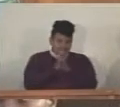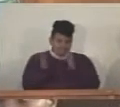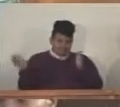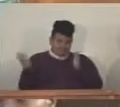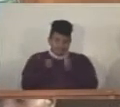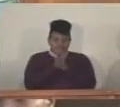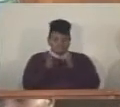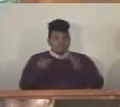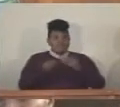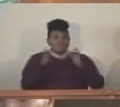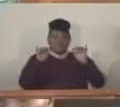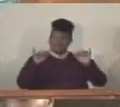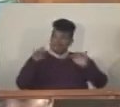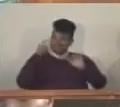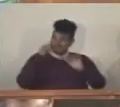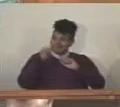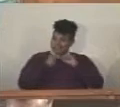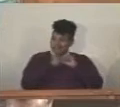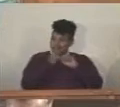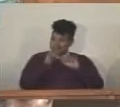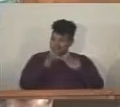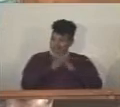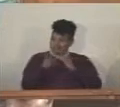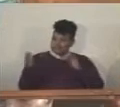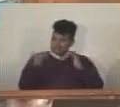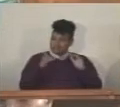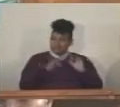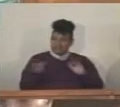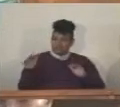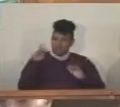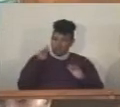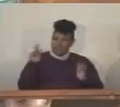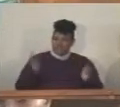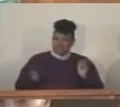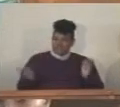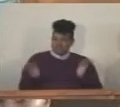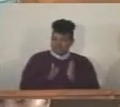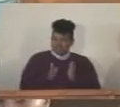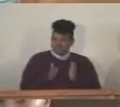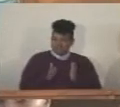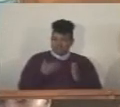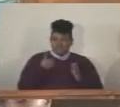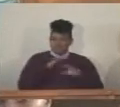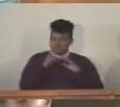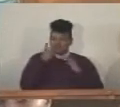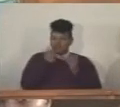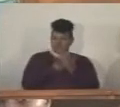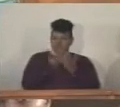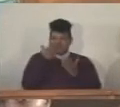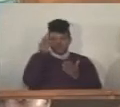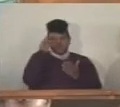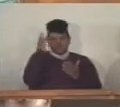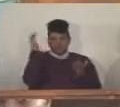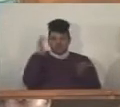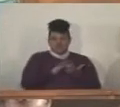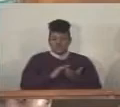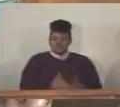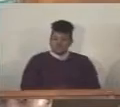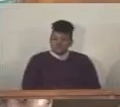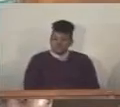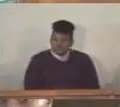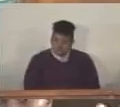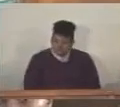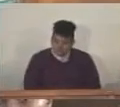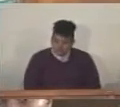2 years. You see, you have another difficulty, because there are some appeals